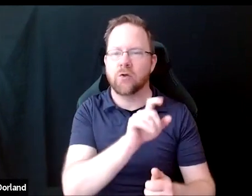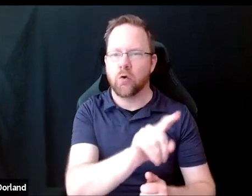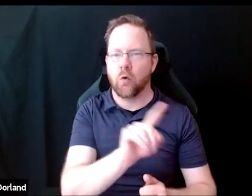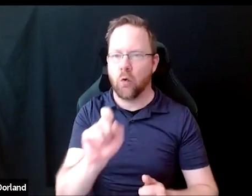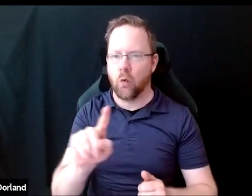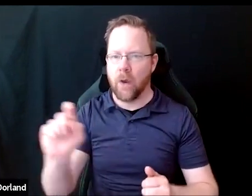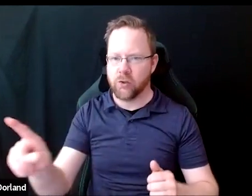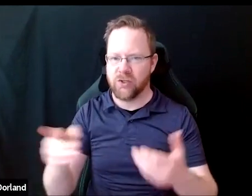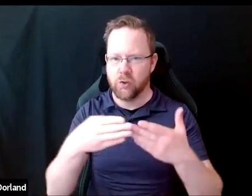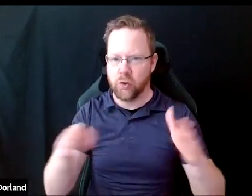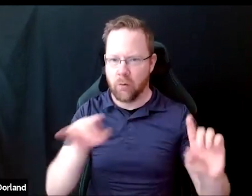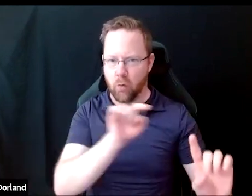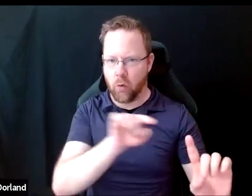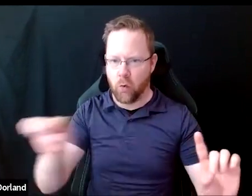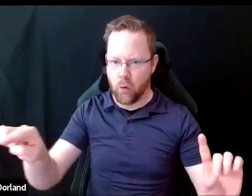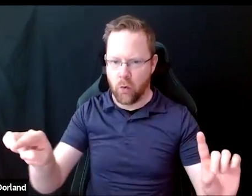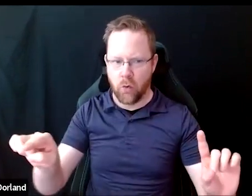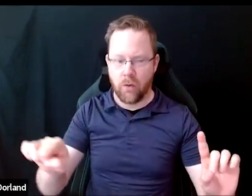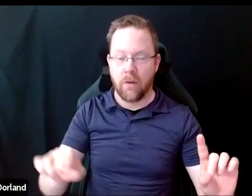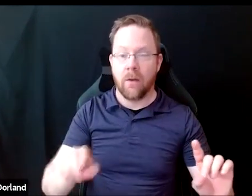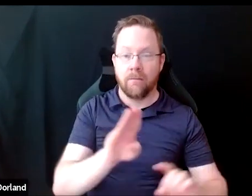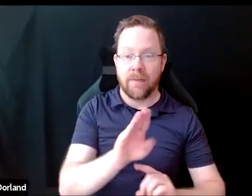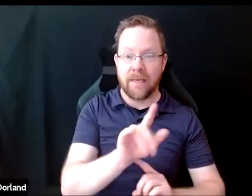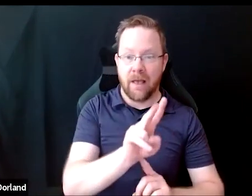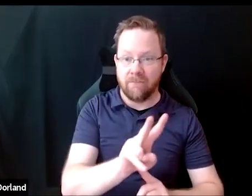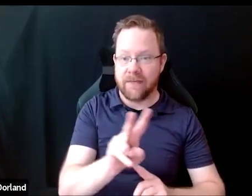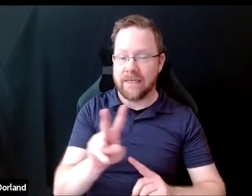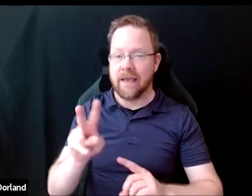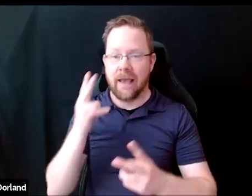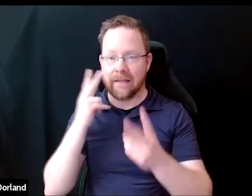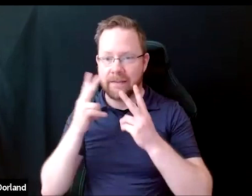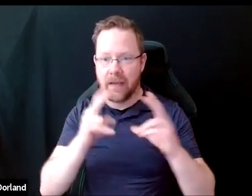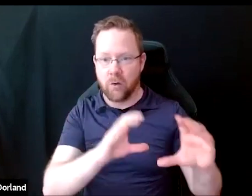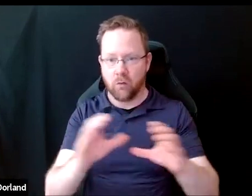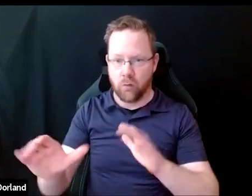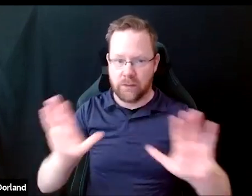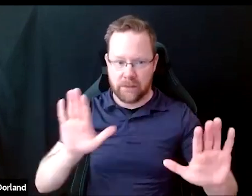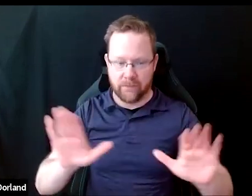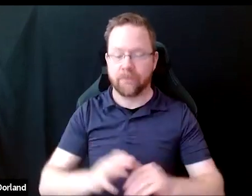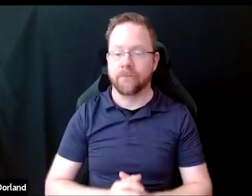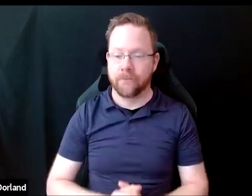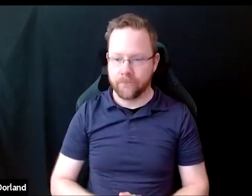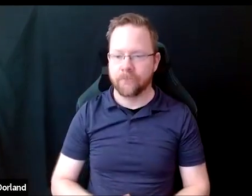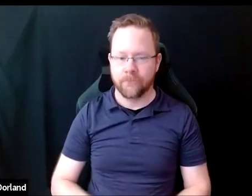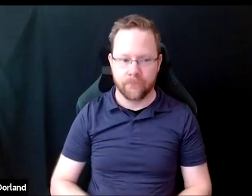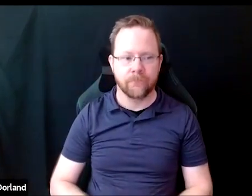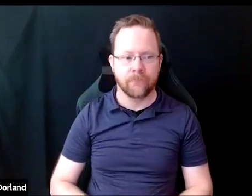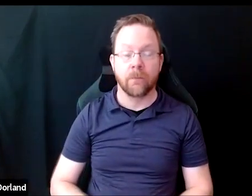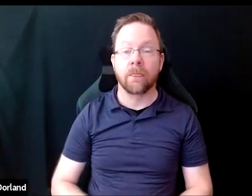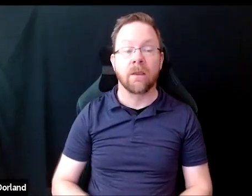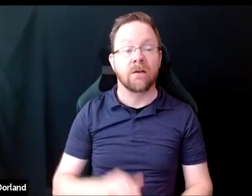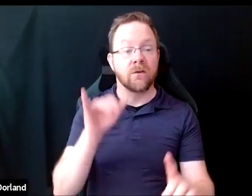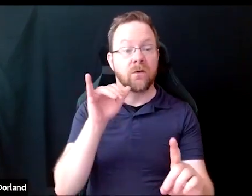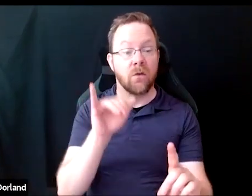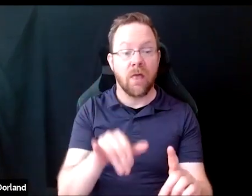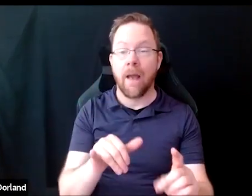overall prompts, broken down into the blind low vision and sighted groups responses. Now, if we look at the prompt regarding